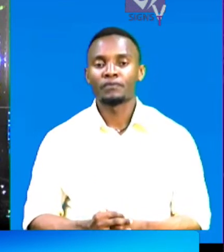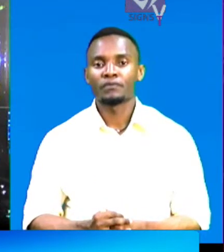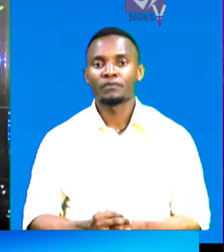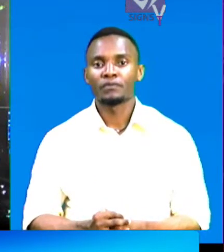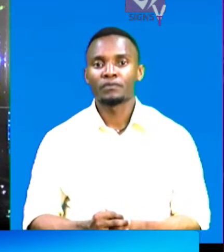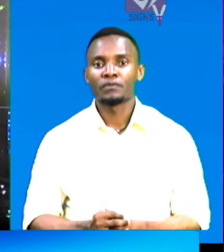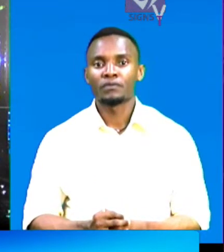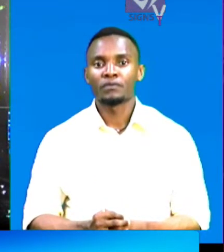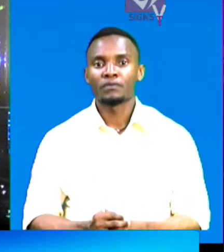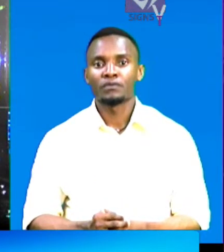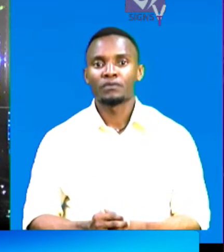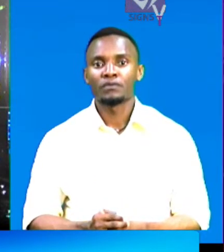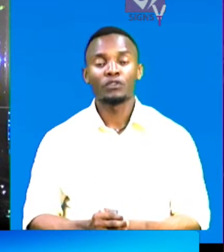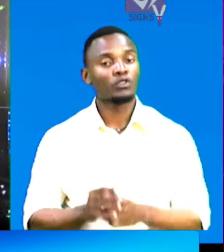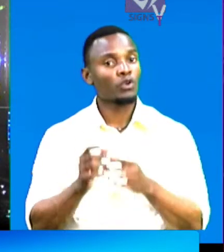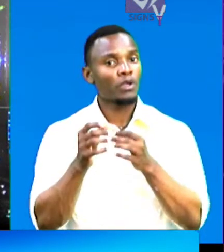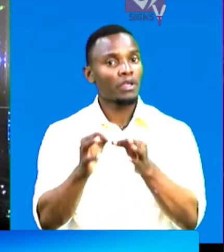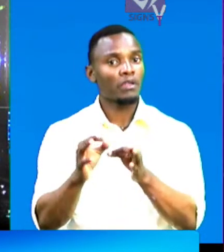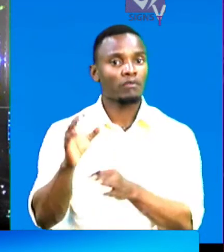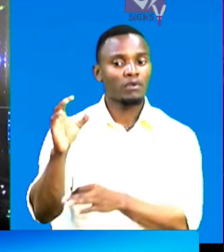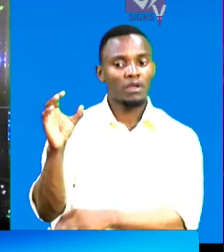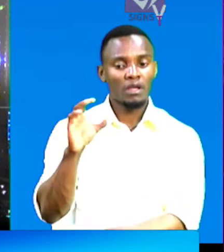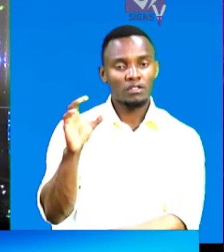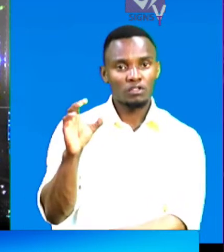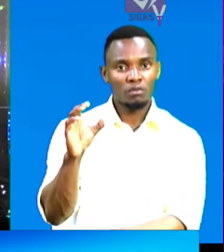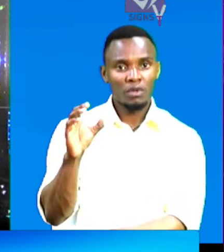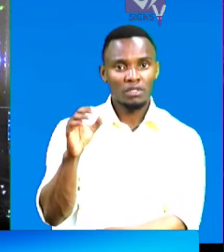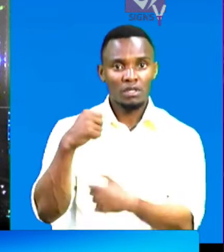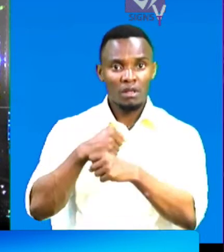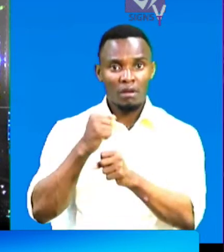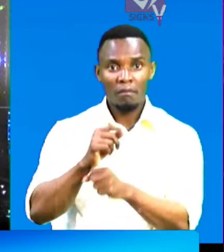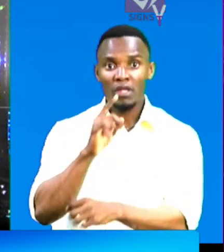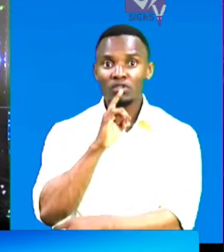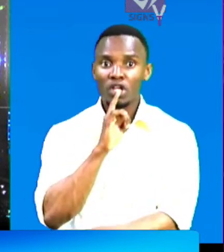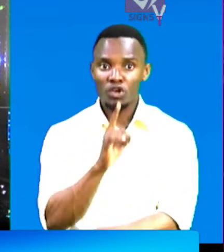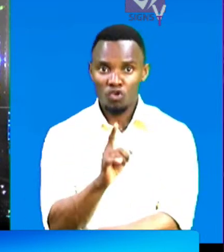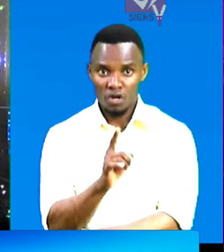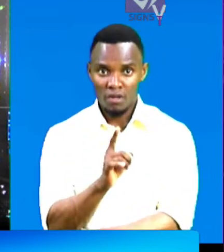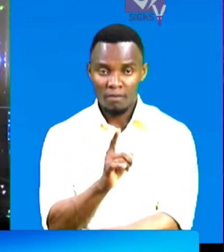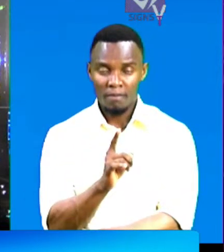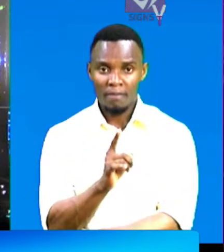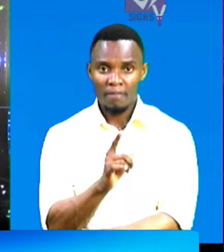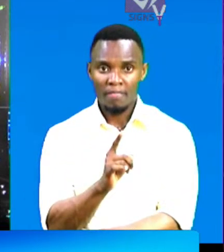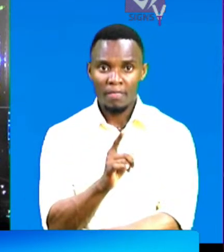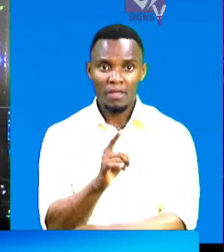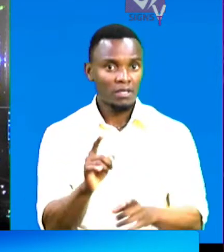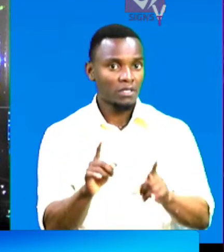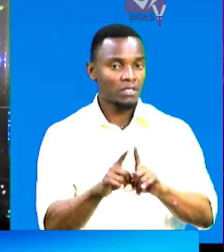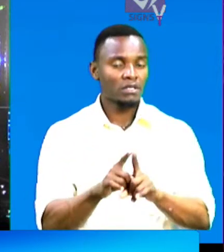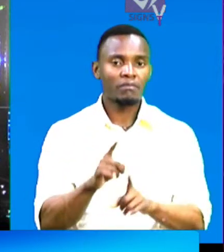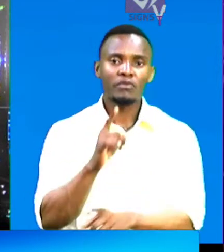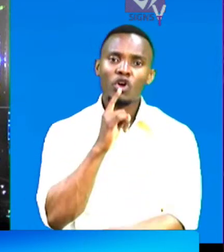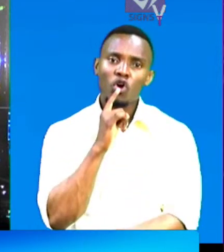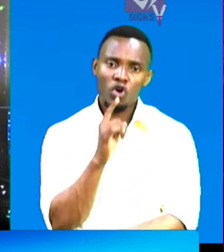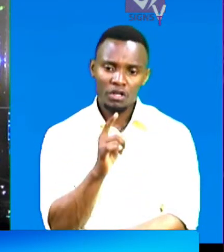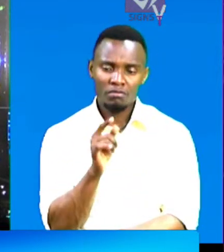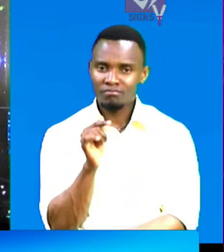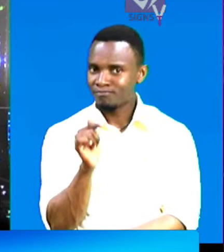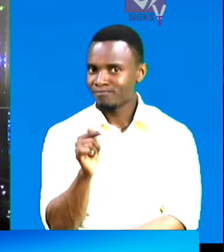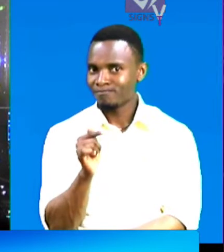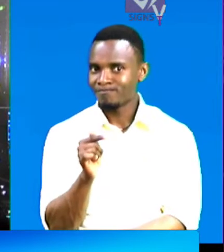if a customer places an order and the order doesn't meet